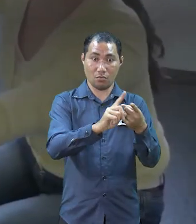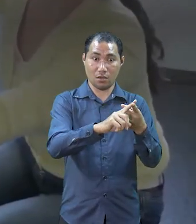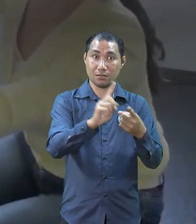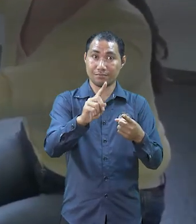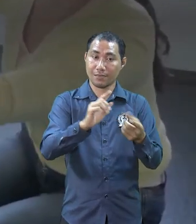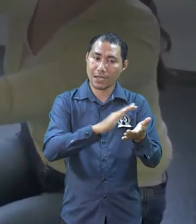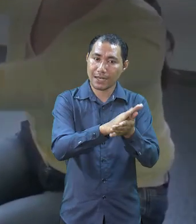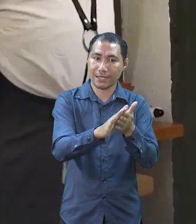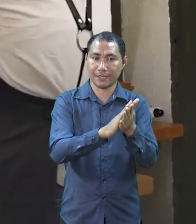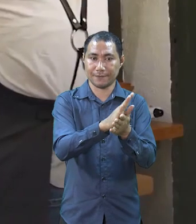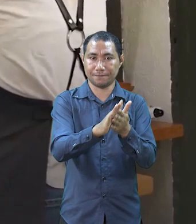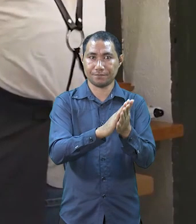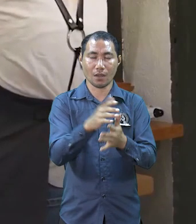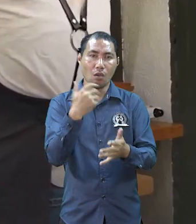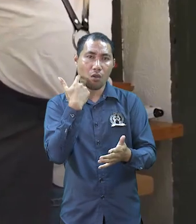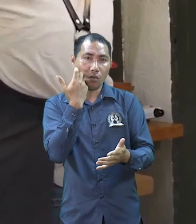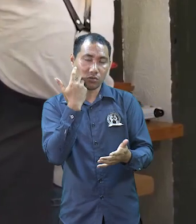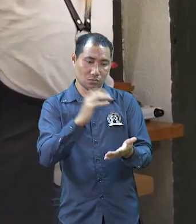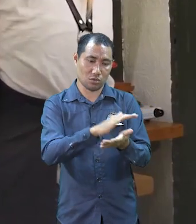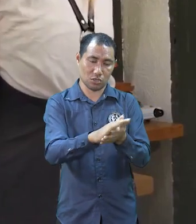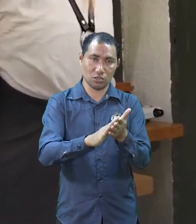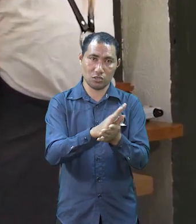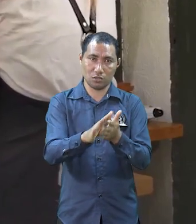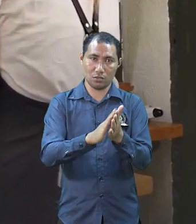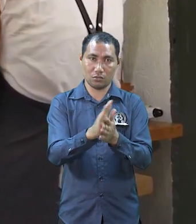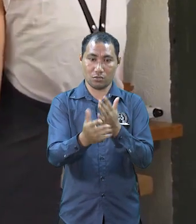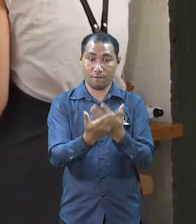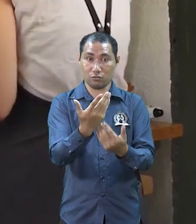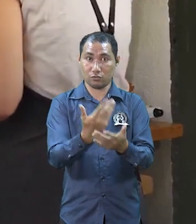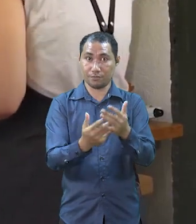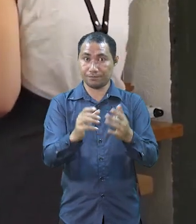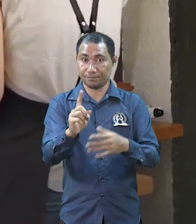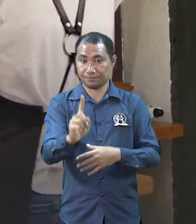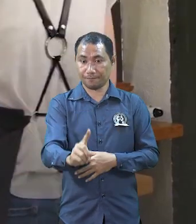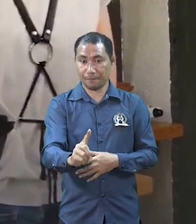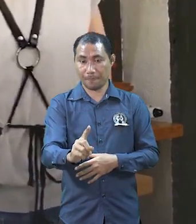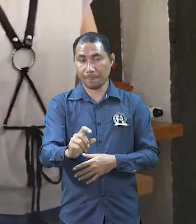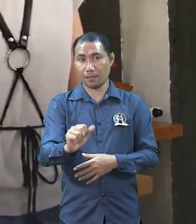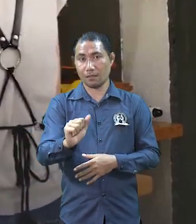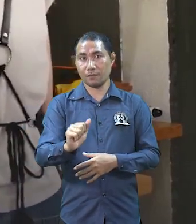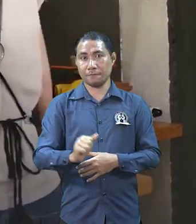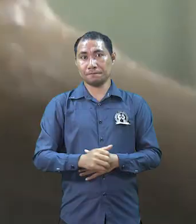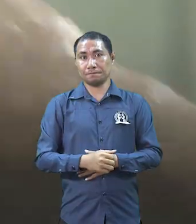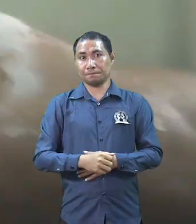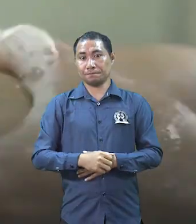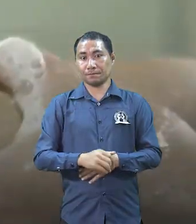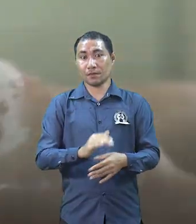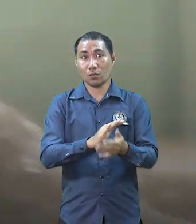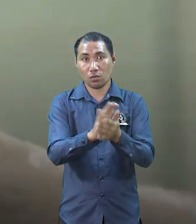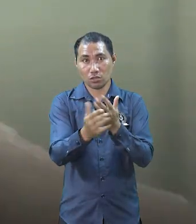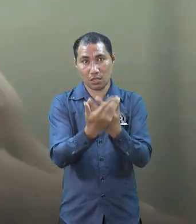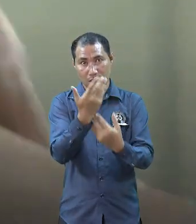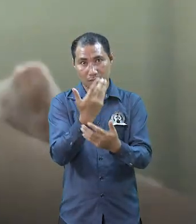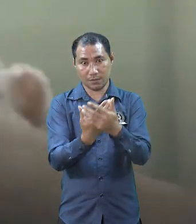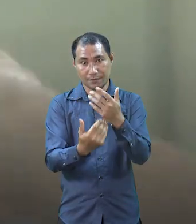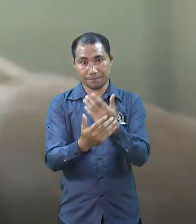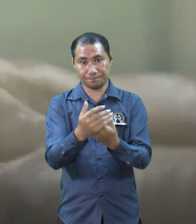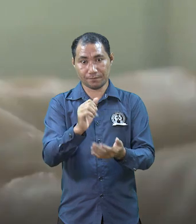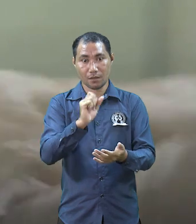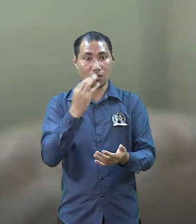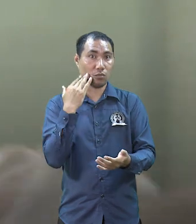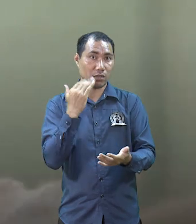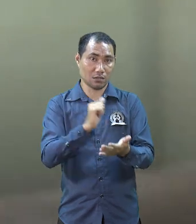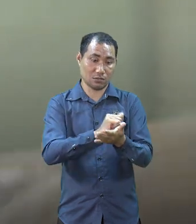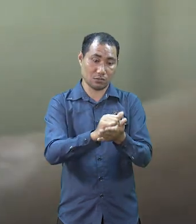Clean. Always wash your food, your hands and cooking tools. Wash hands in warm